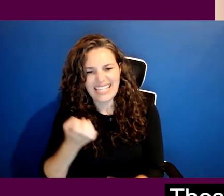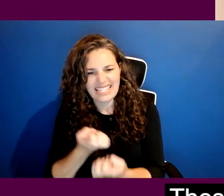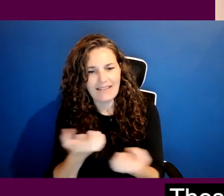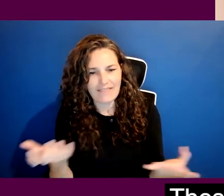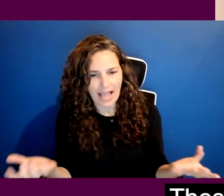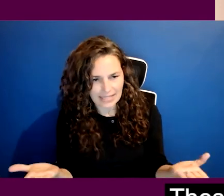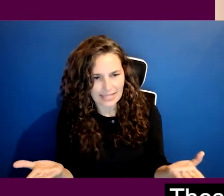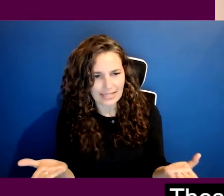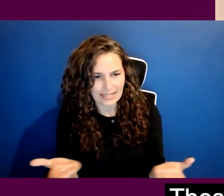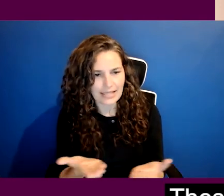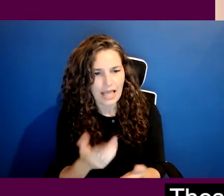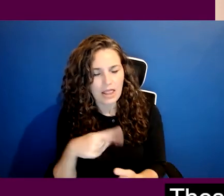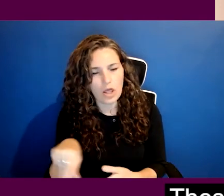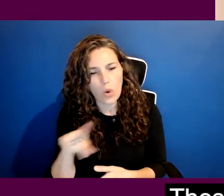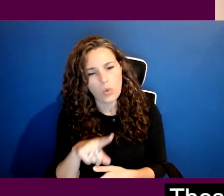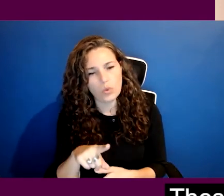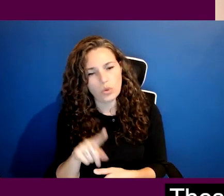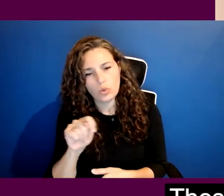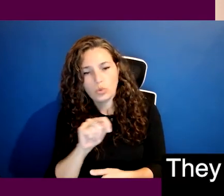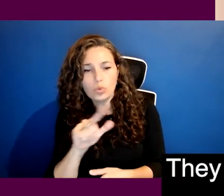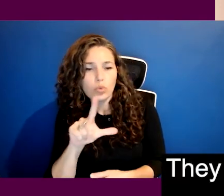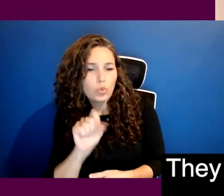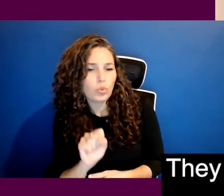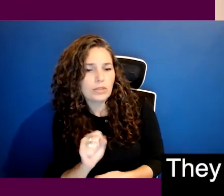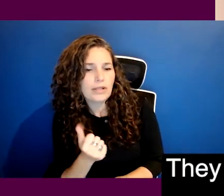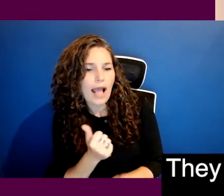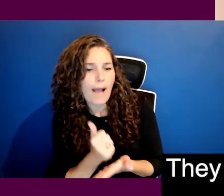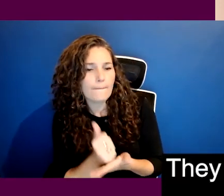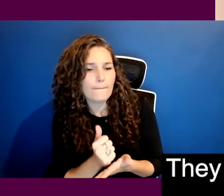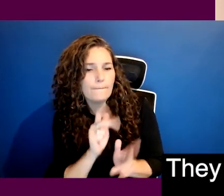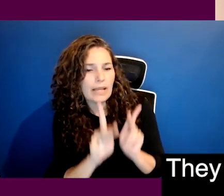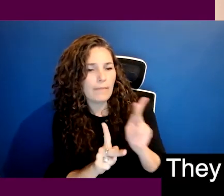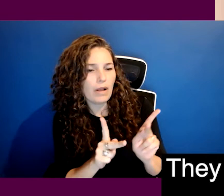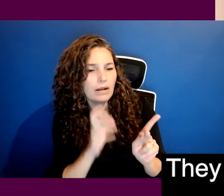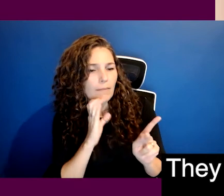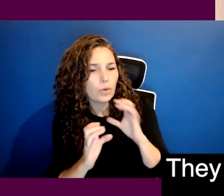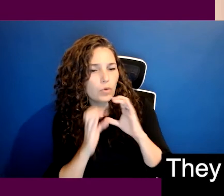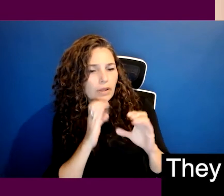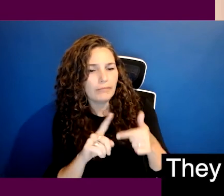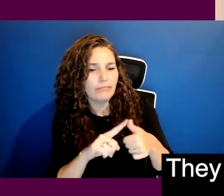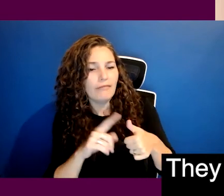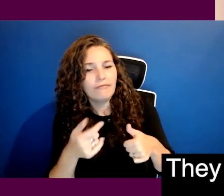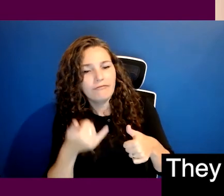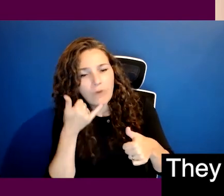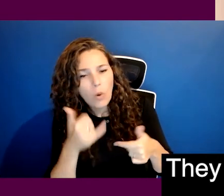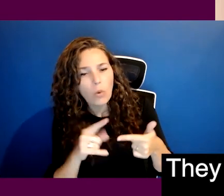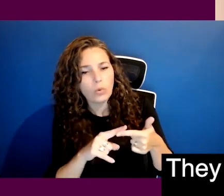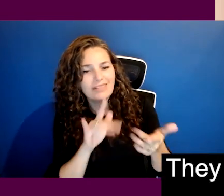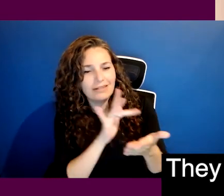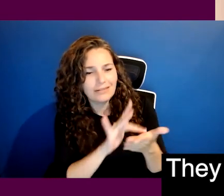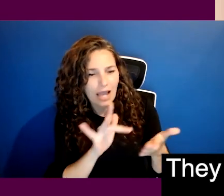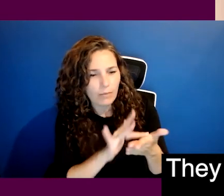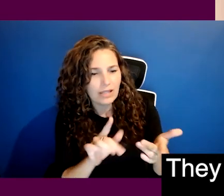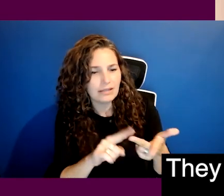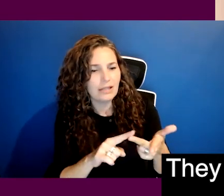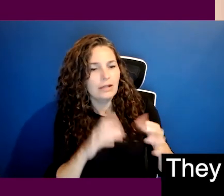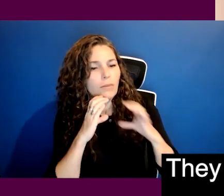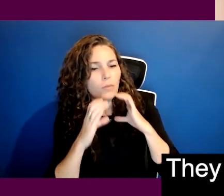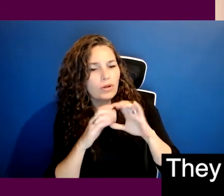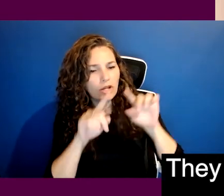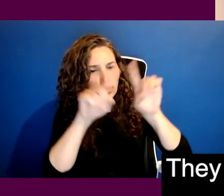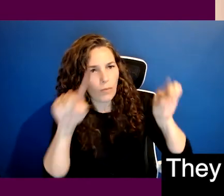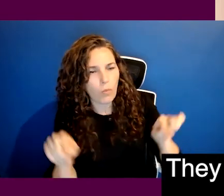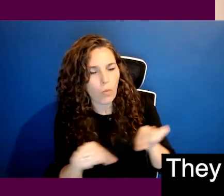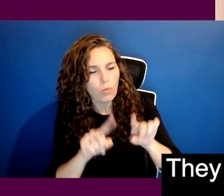tools that help a person communicate. They include phones, tablets, and communication boards with pictures